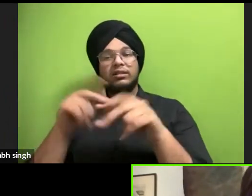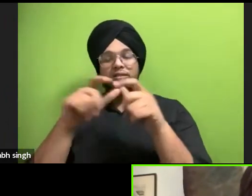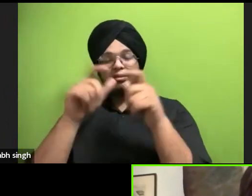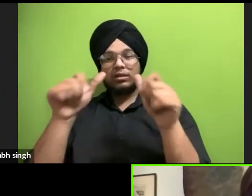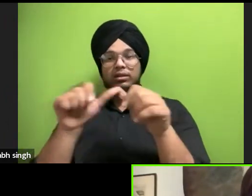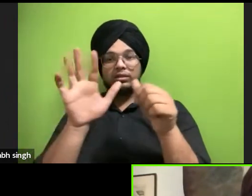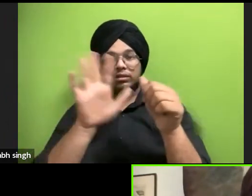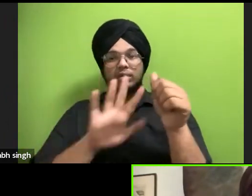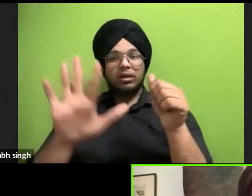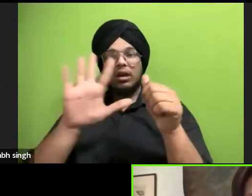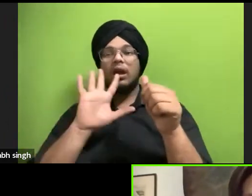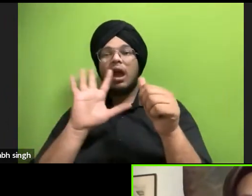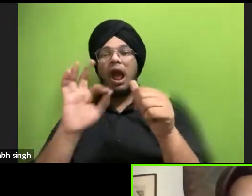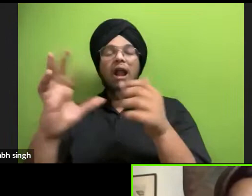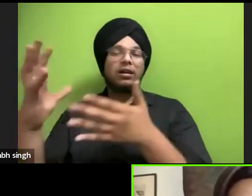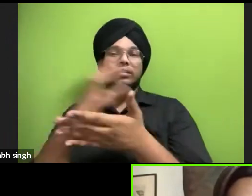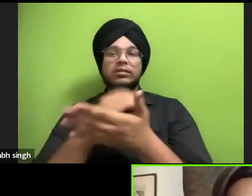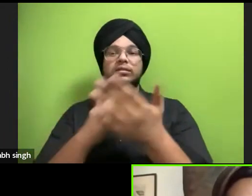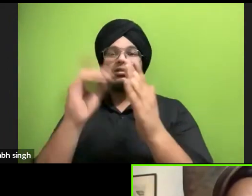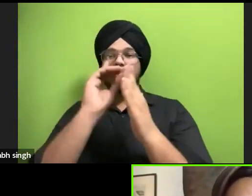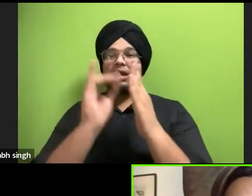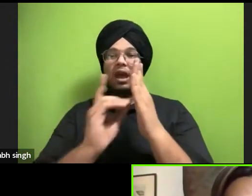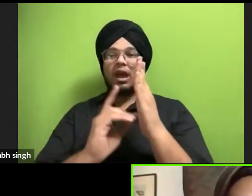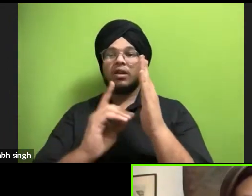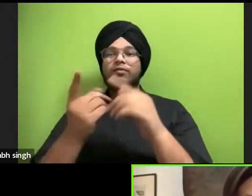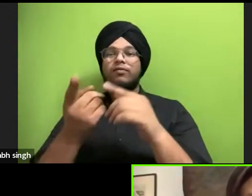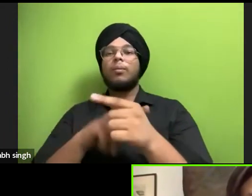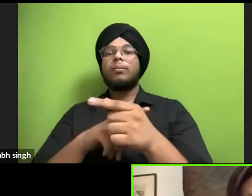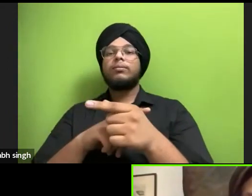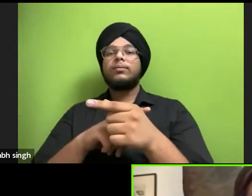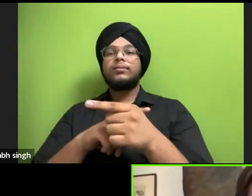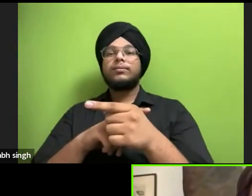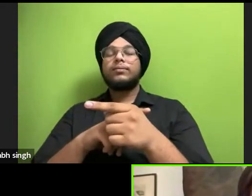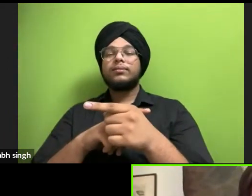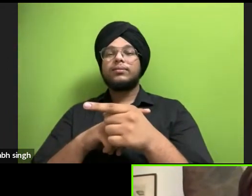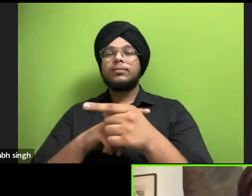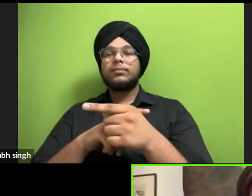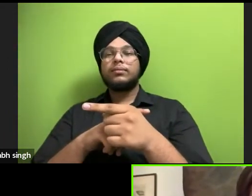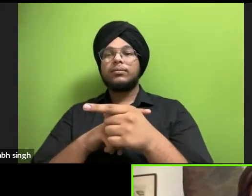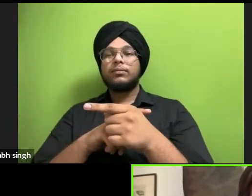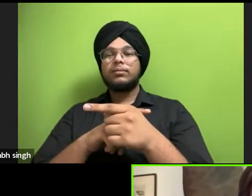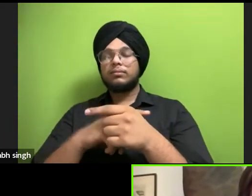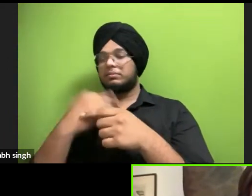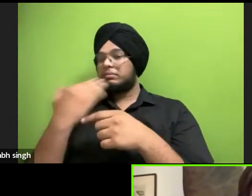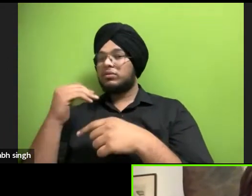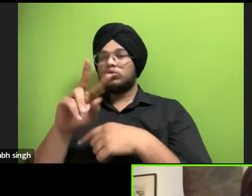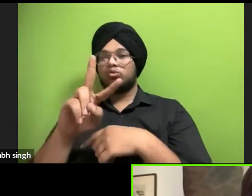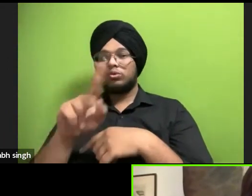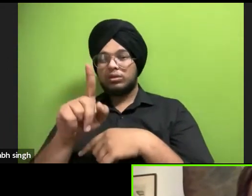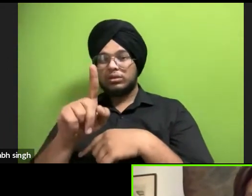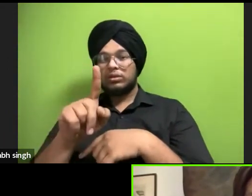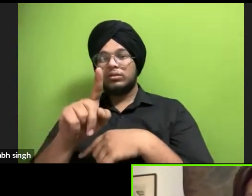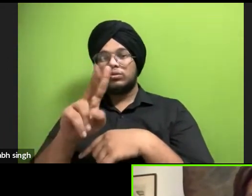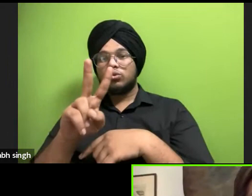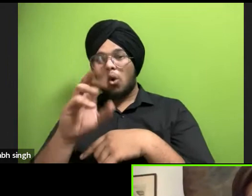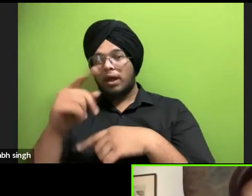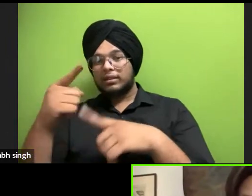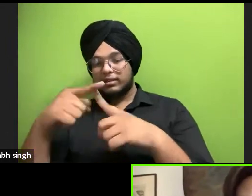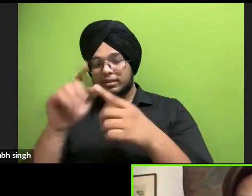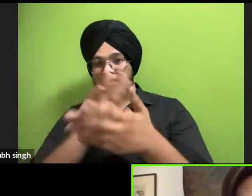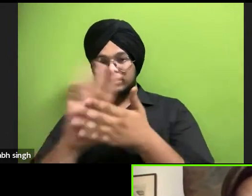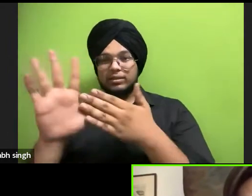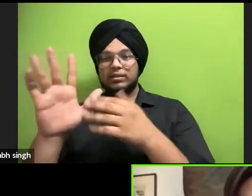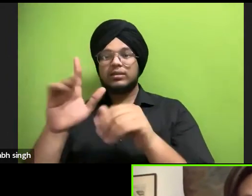is actually collecting design and architecture from the mid 20th century and into the future together